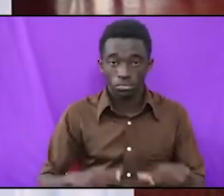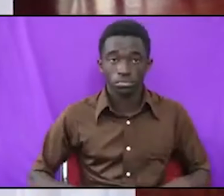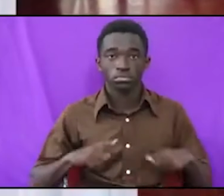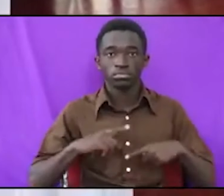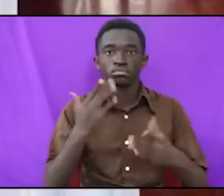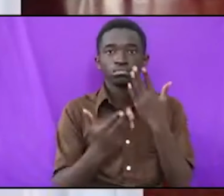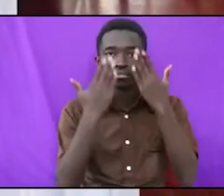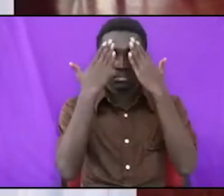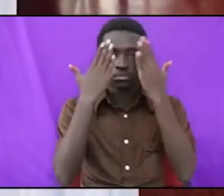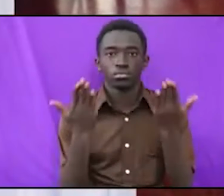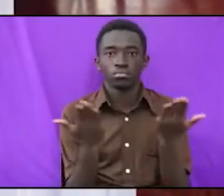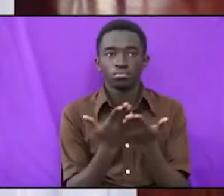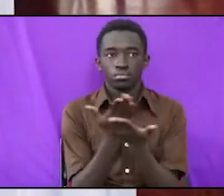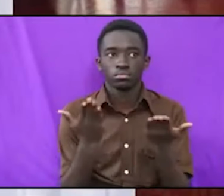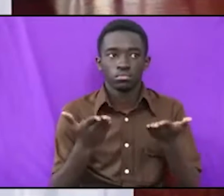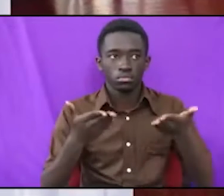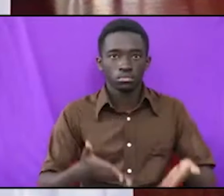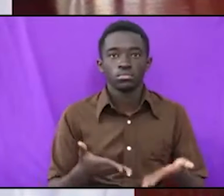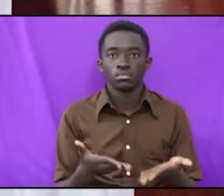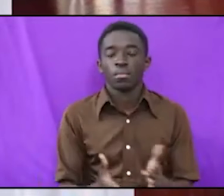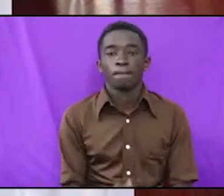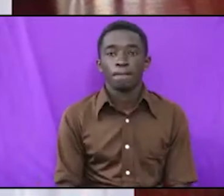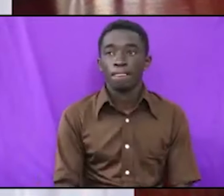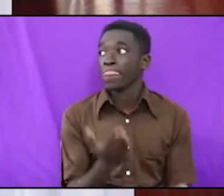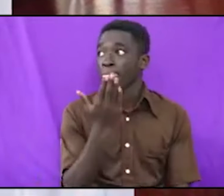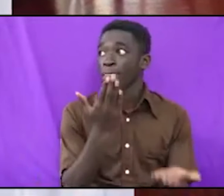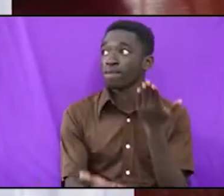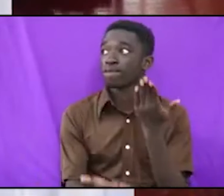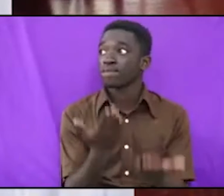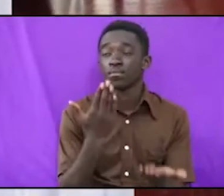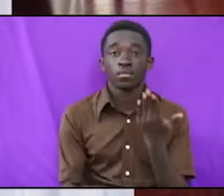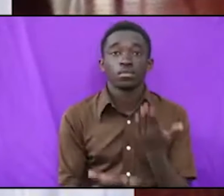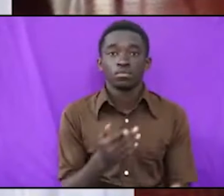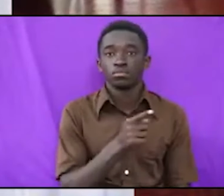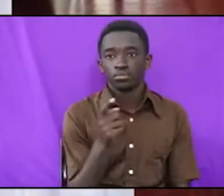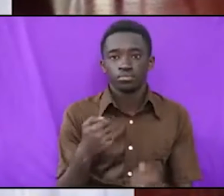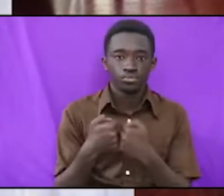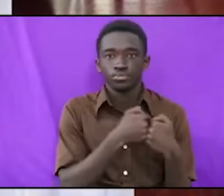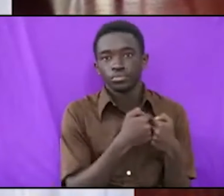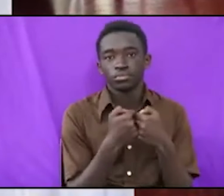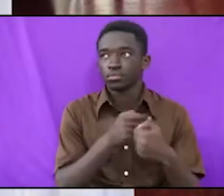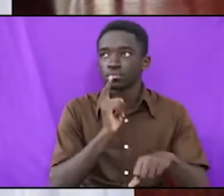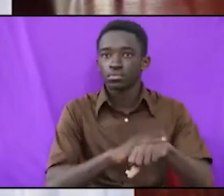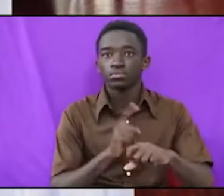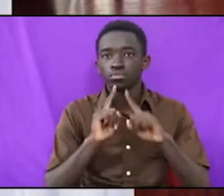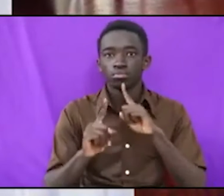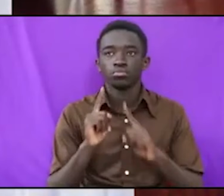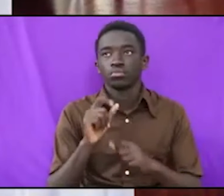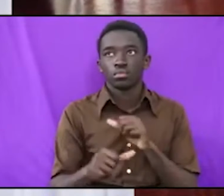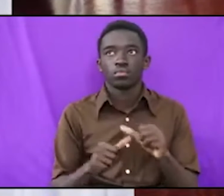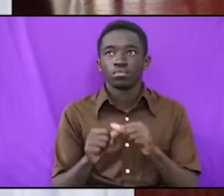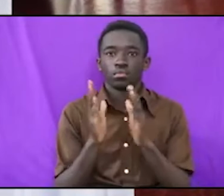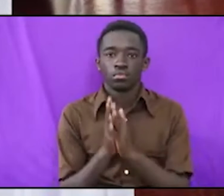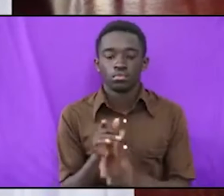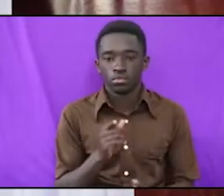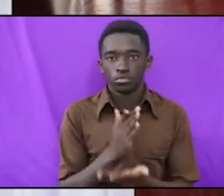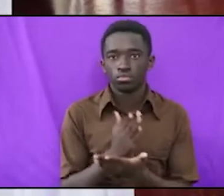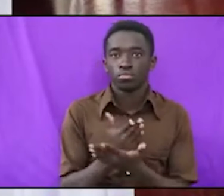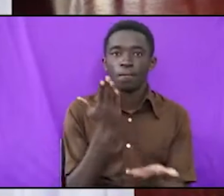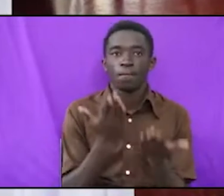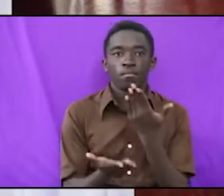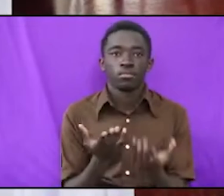where you are today. You may be struggling. Even when we talk about prayer, it's a very heavy thing,